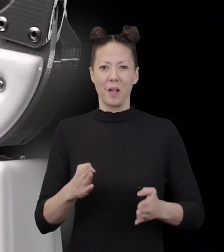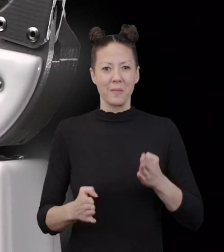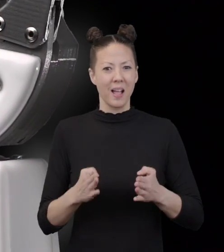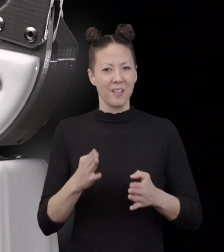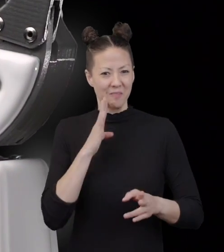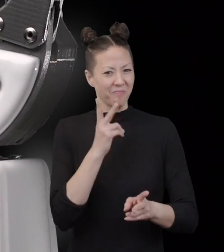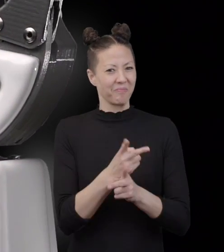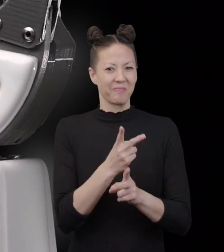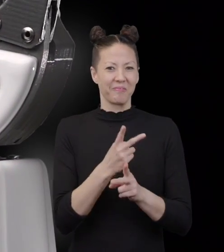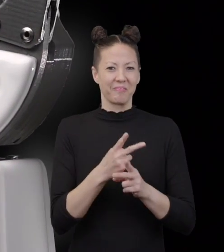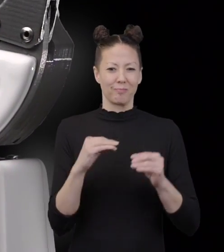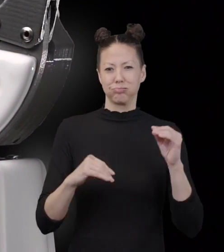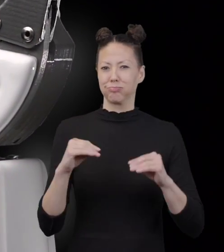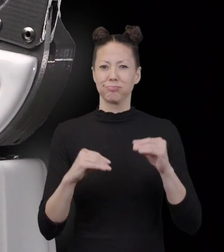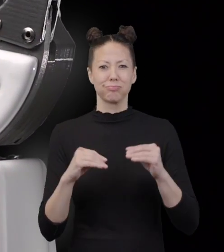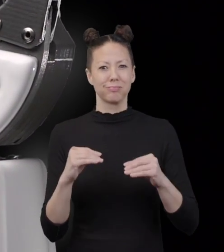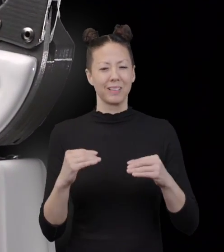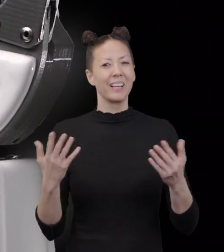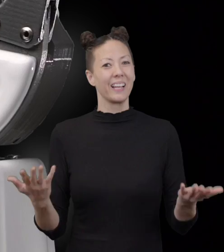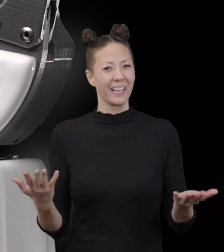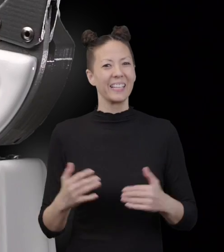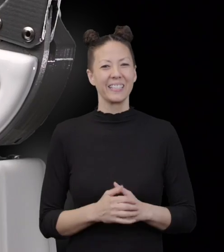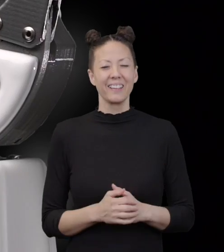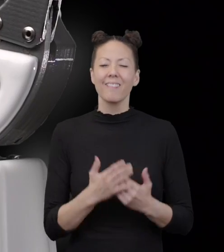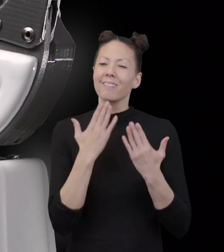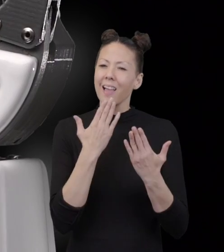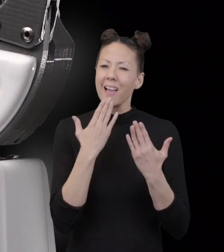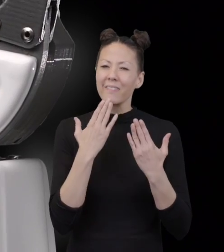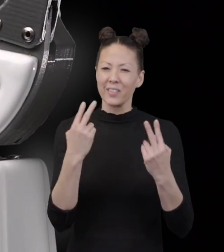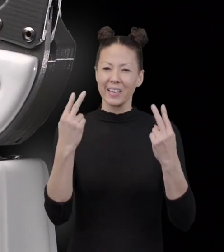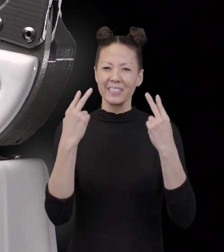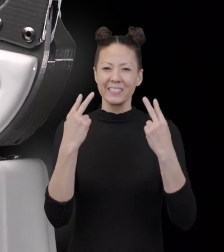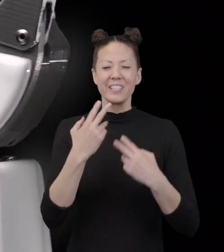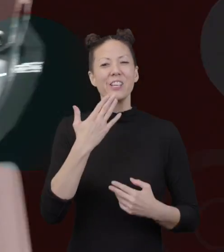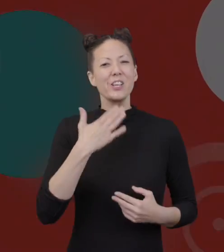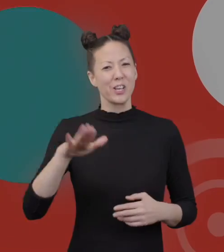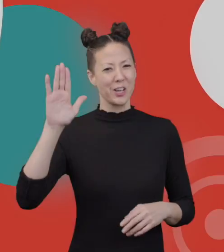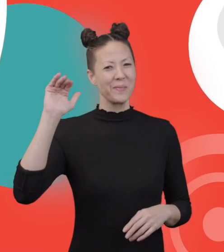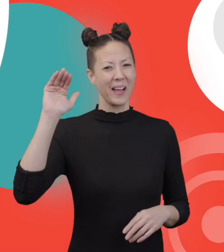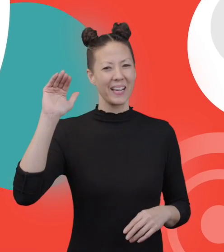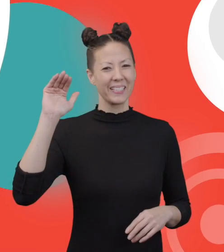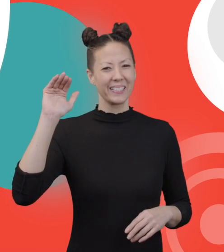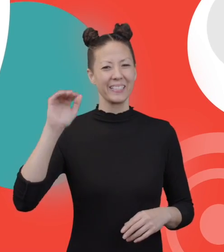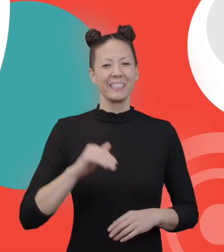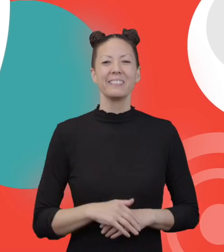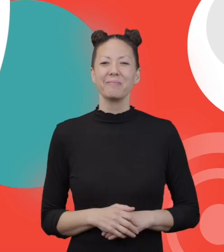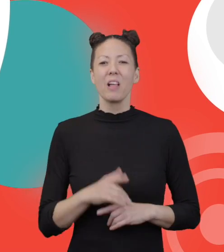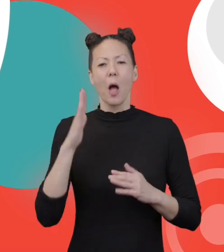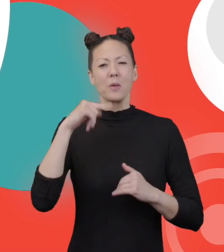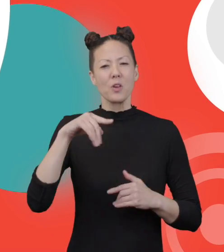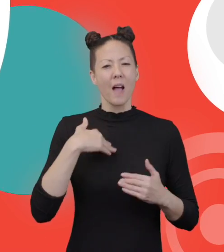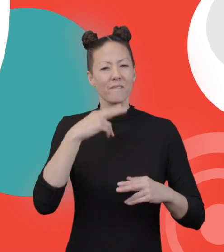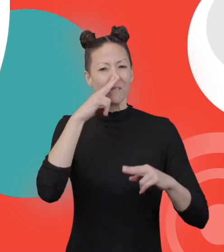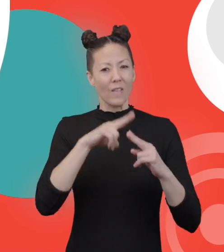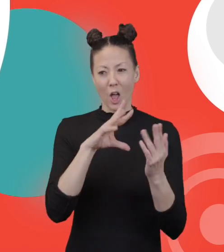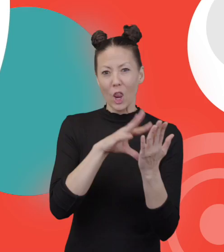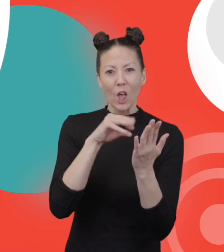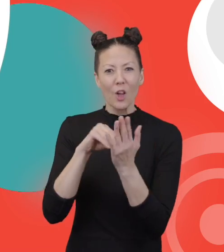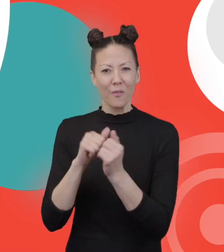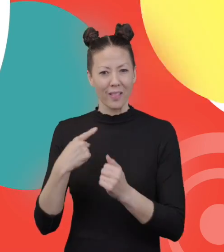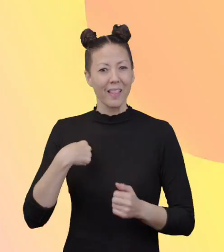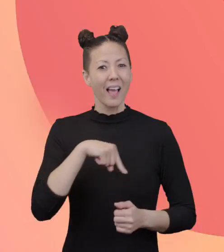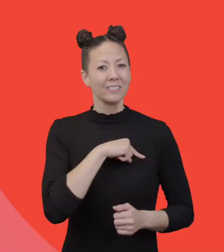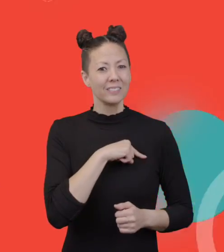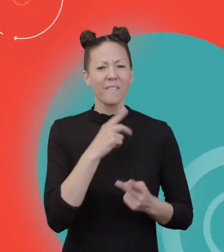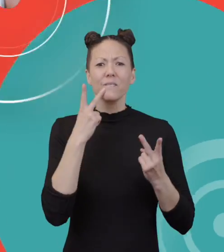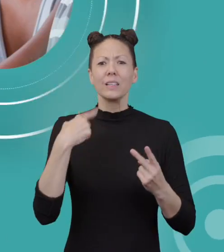like this. Thanks for listening. Goodbye. Hope you had fun learning with us.